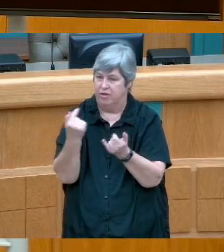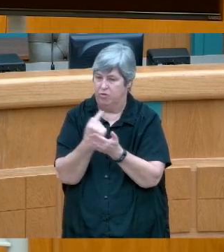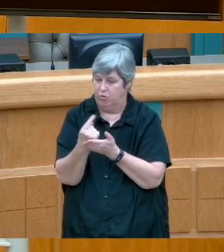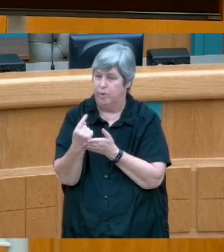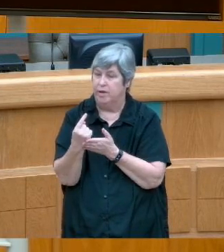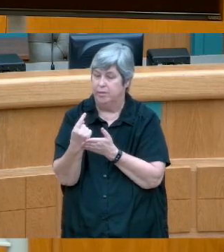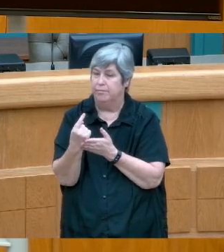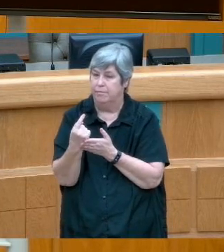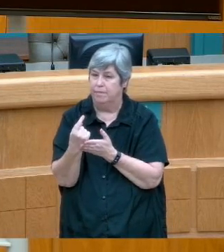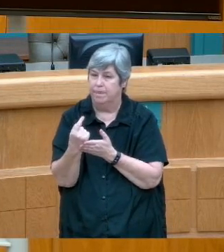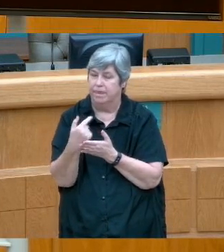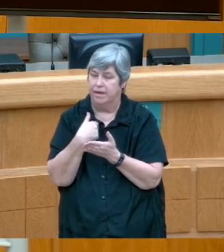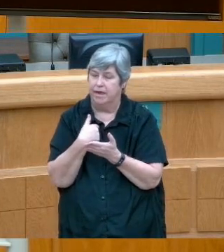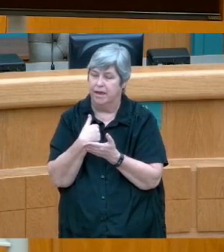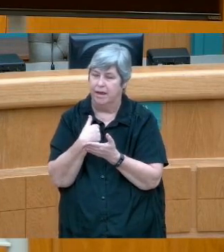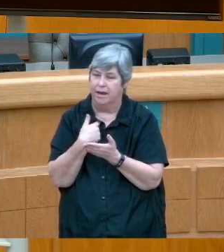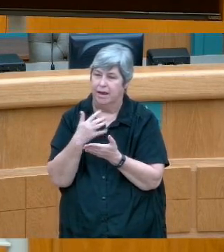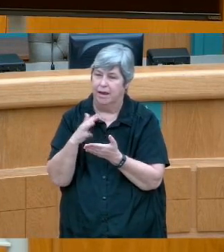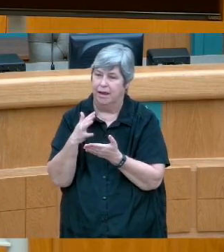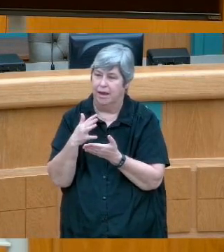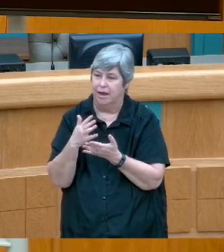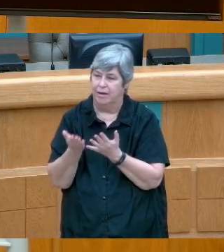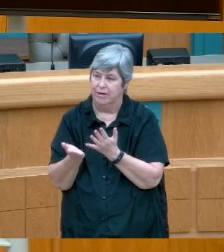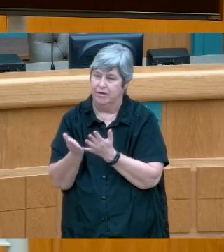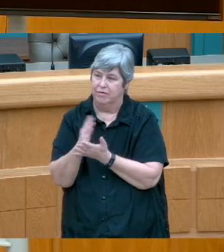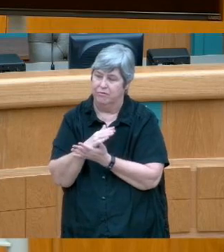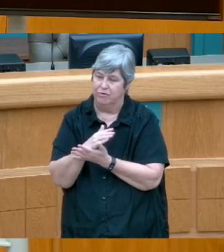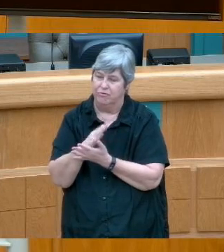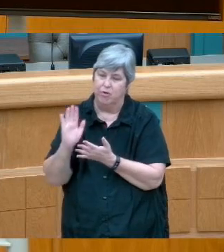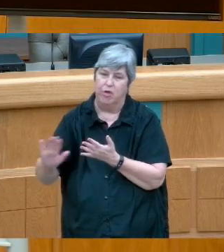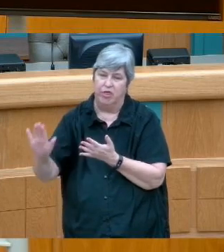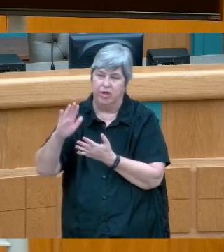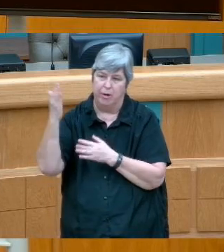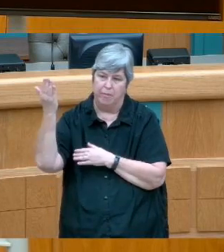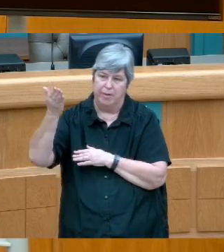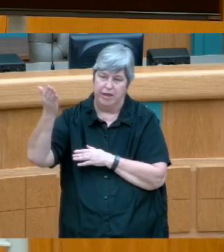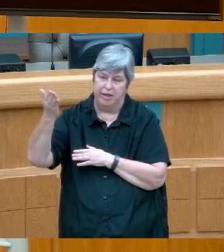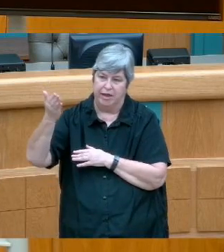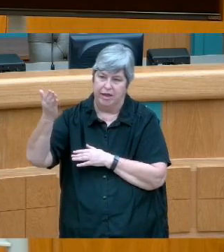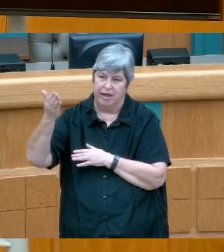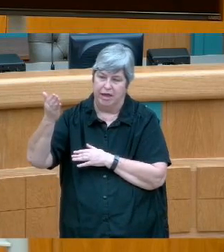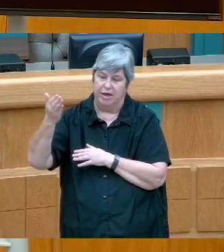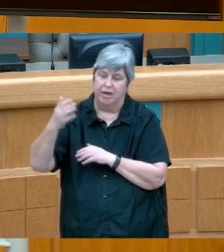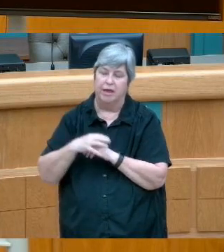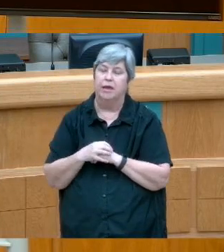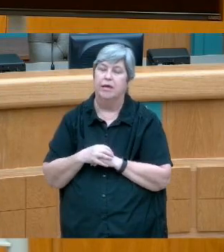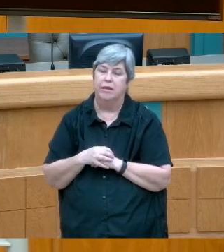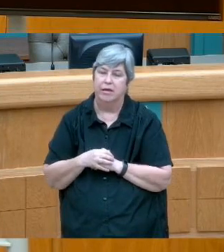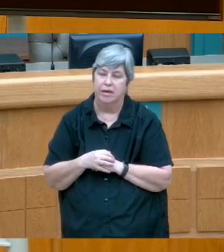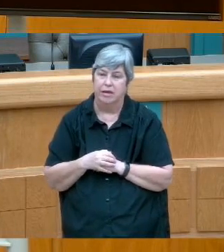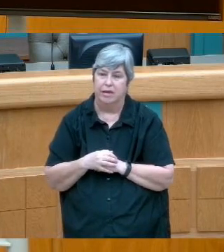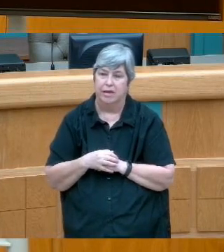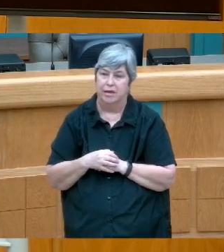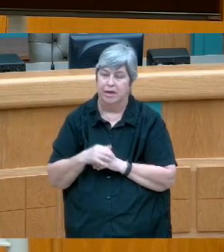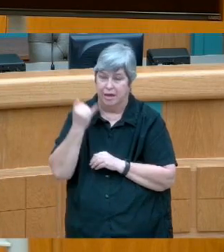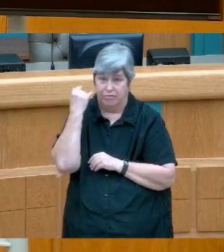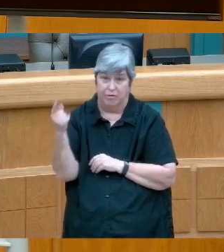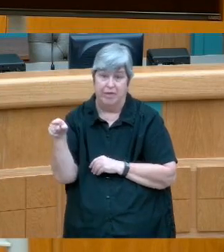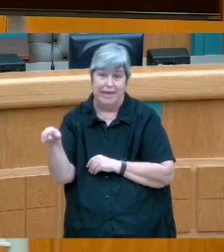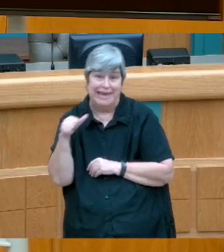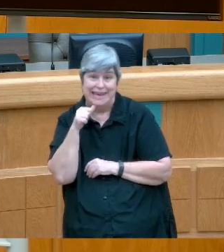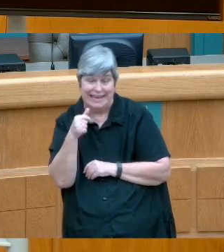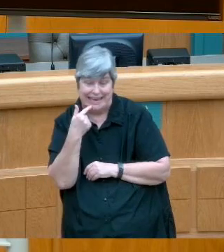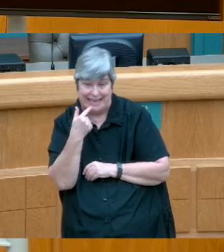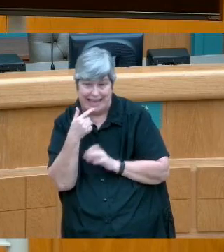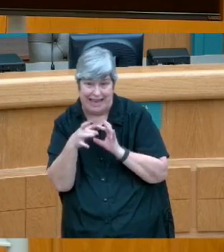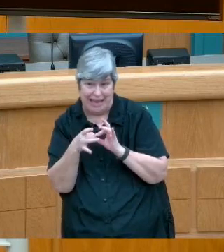so I'm going to kind of peer review the presentation from Dr. Bird, and if there's something that he didn't say, I'm going